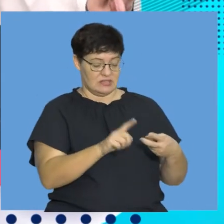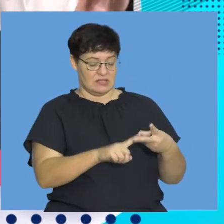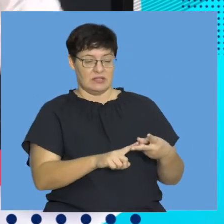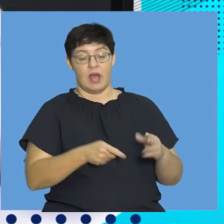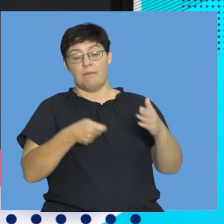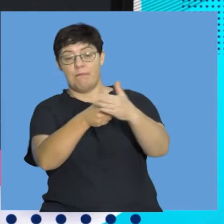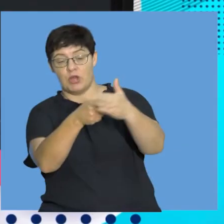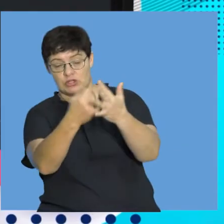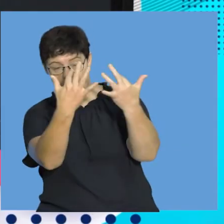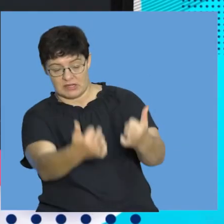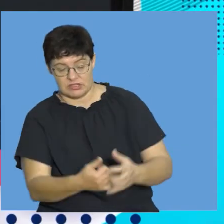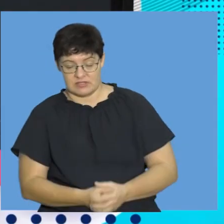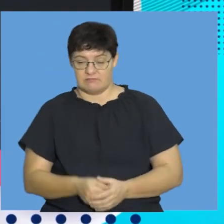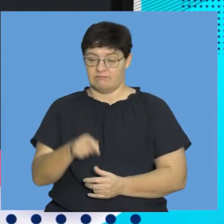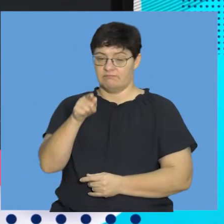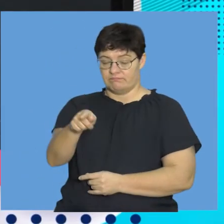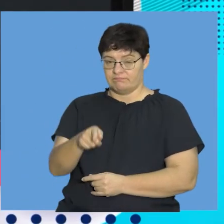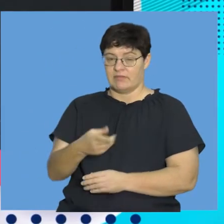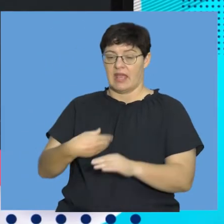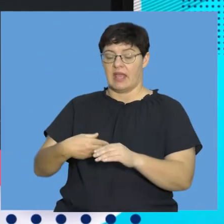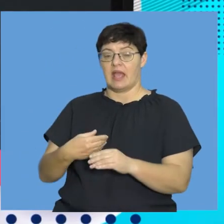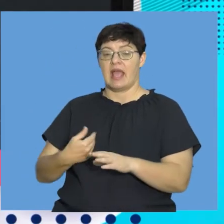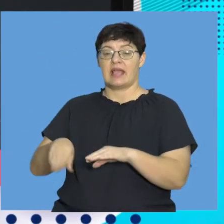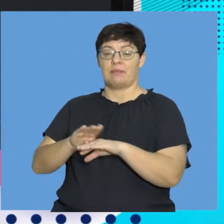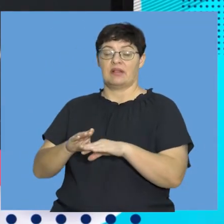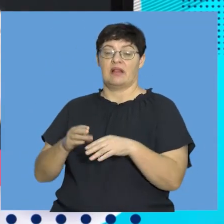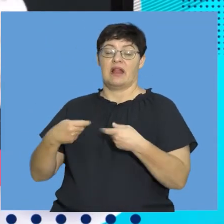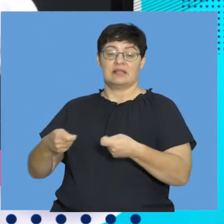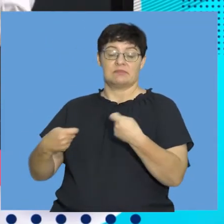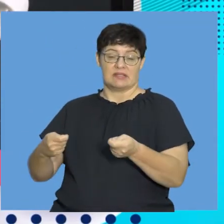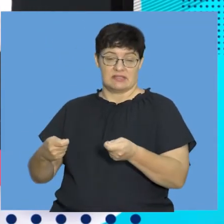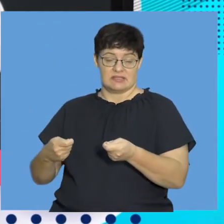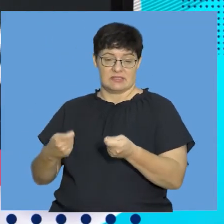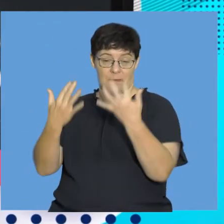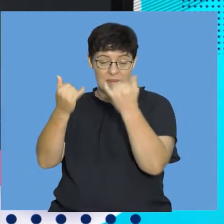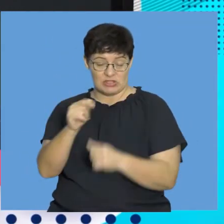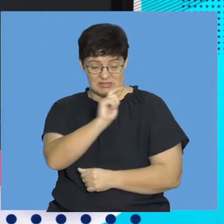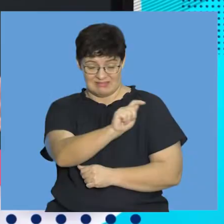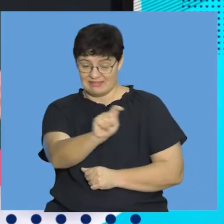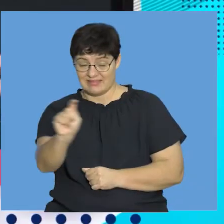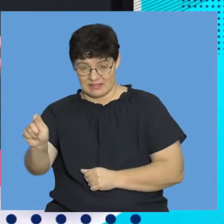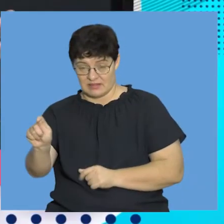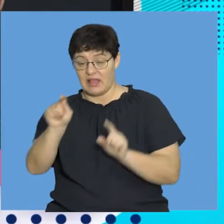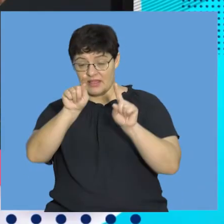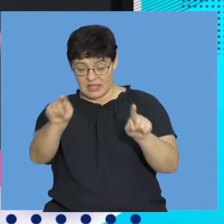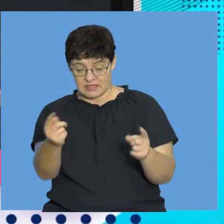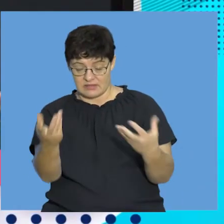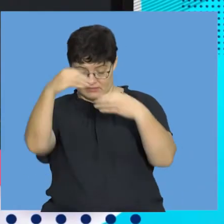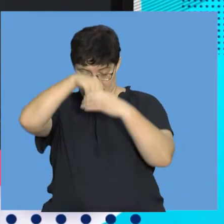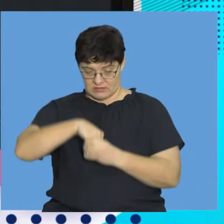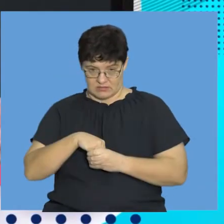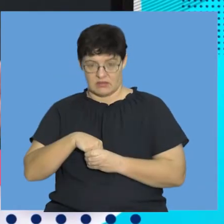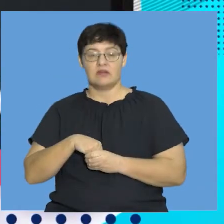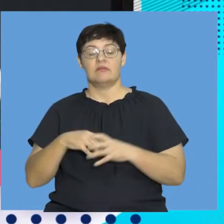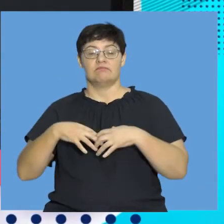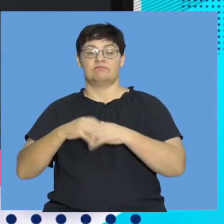budget, you're going to have a purchases budget, you're going to have a capital expenditure budget, but all of these budgets